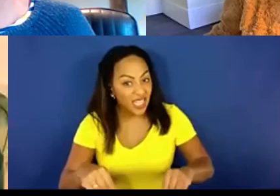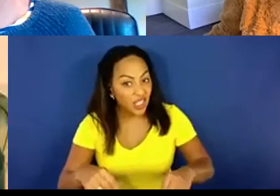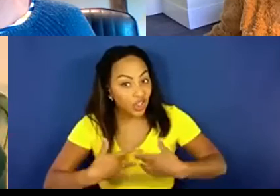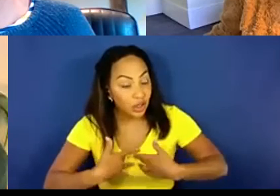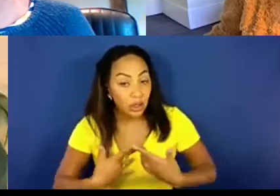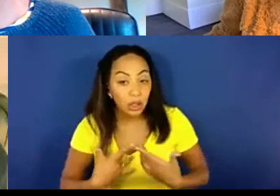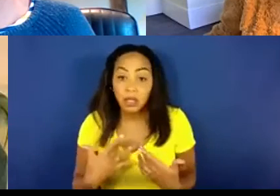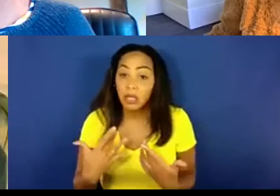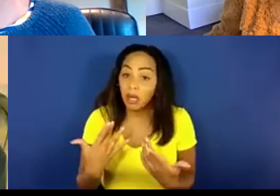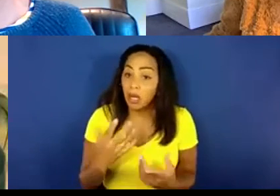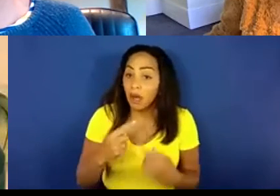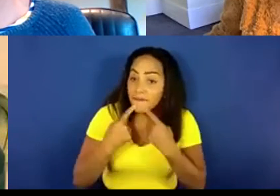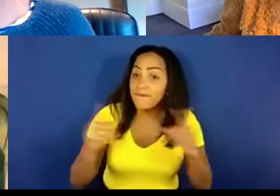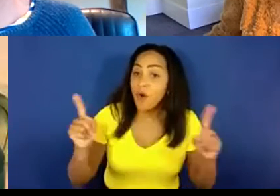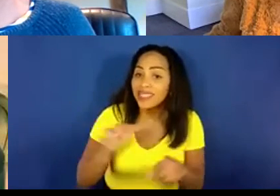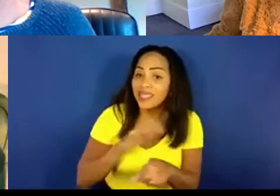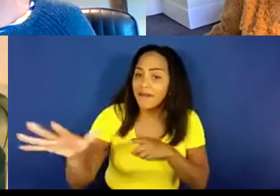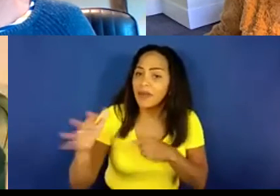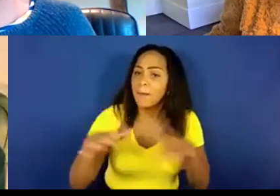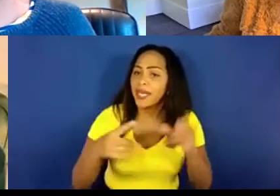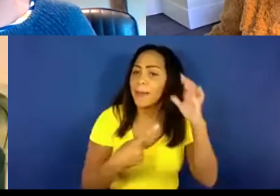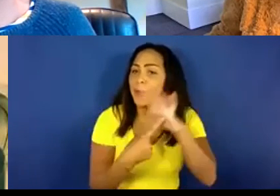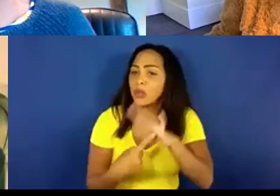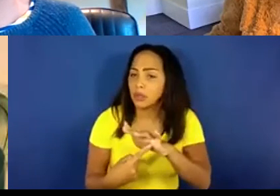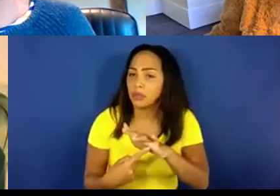influence has been important. I think it's a good,